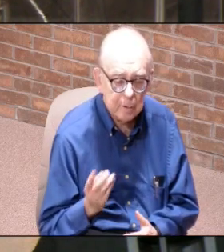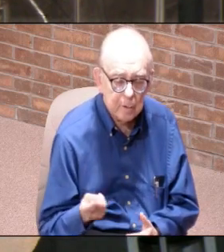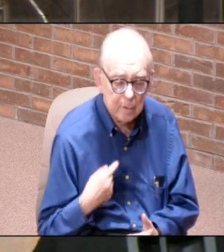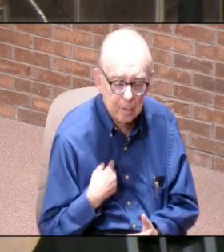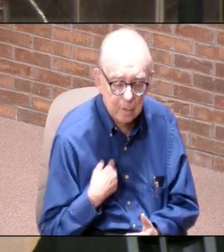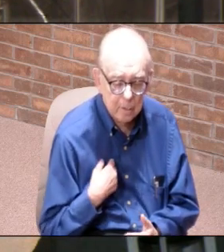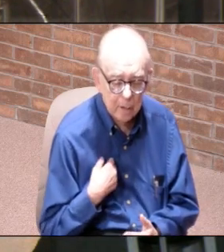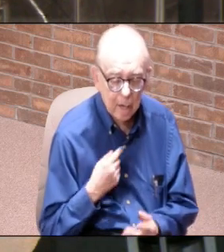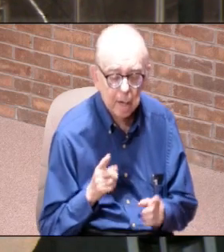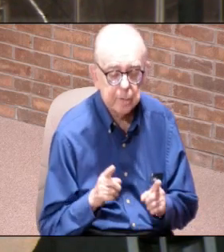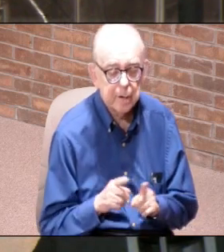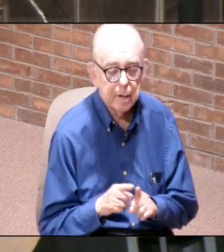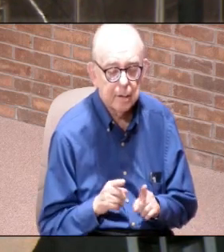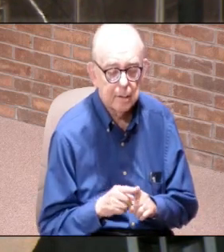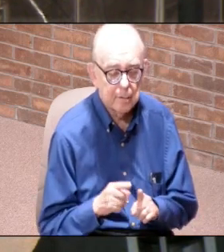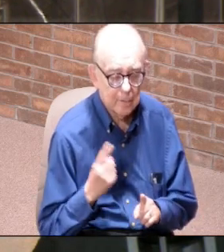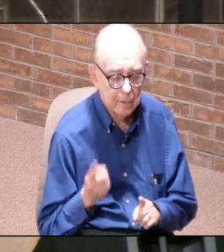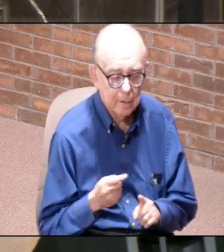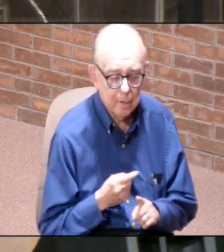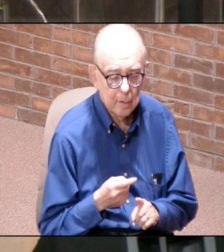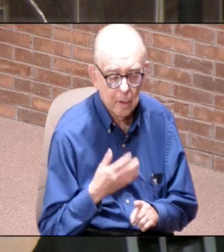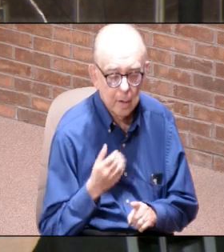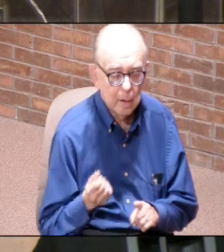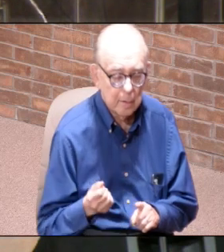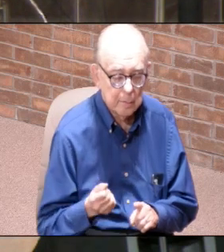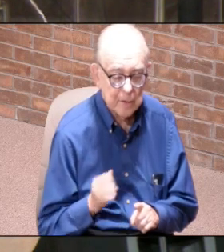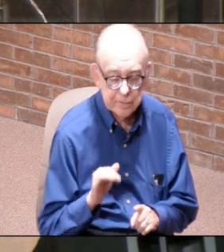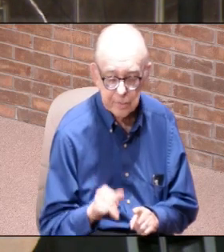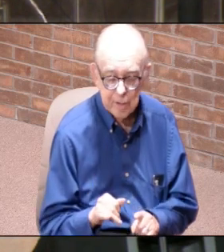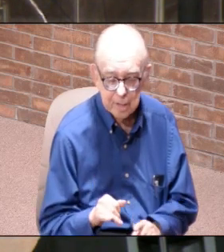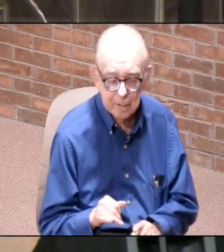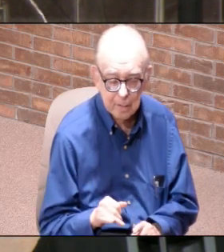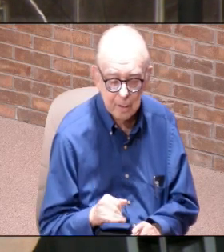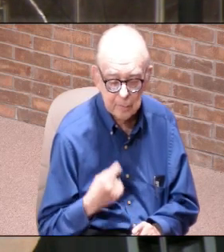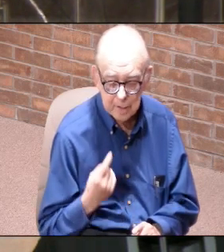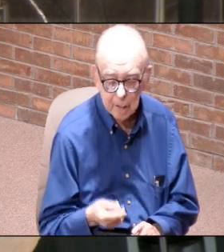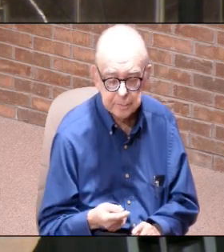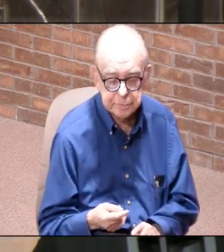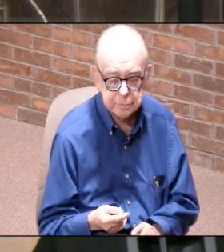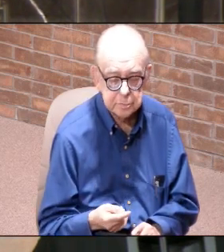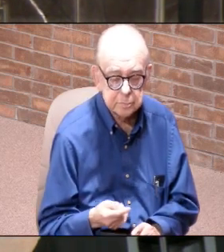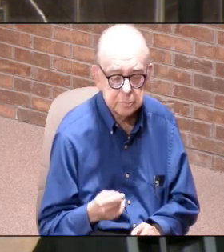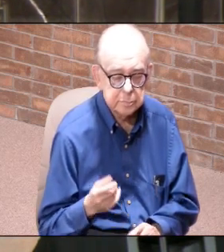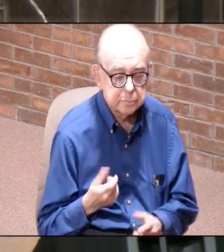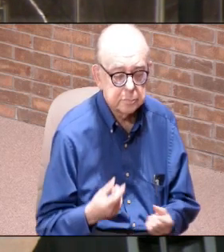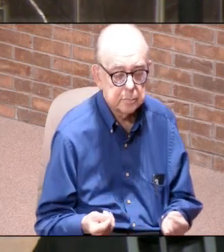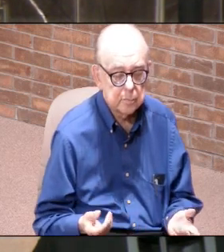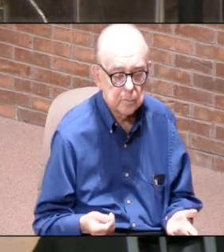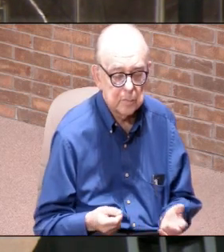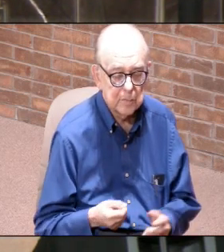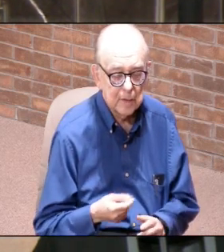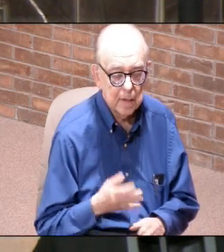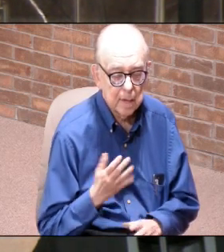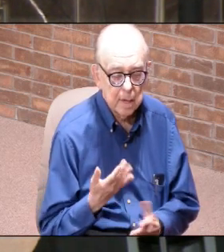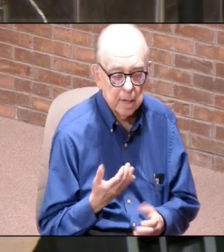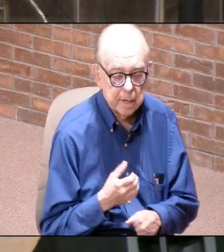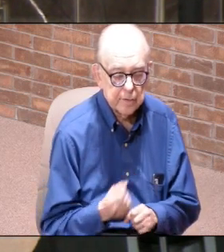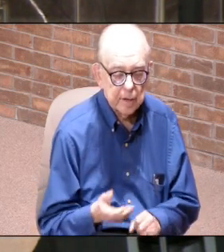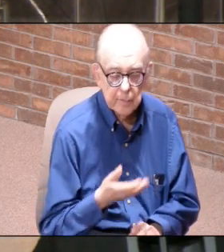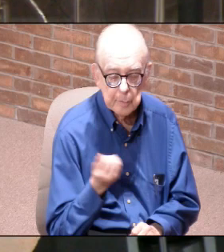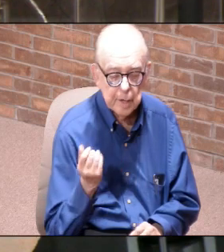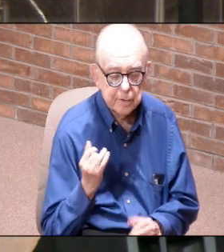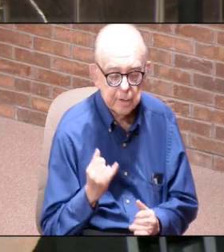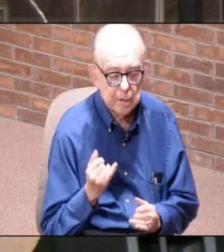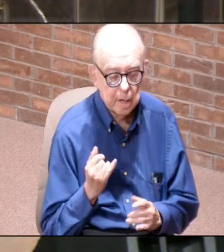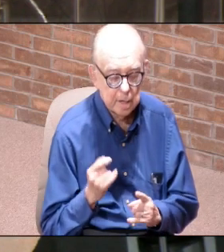I agree. I think this is the best yet. And what did he do? He saved the best for last.